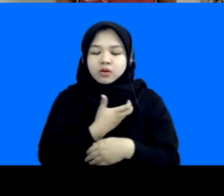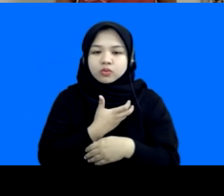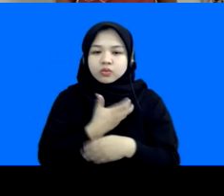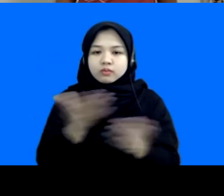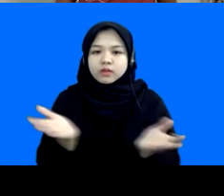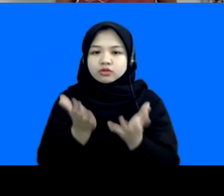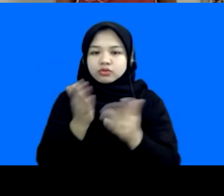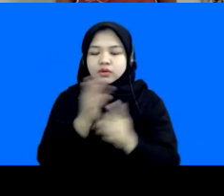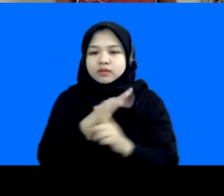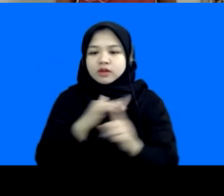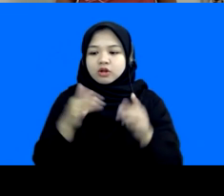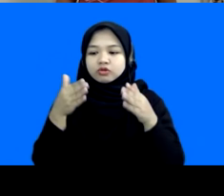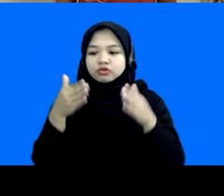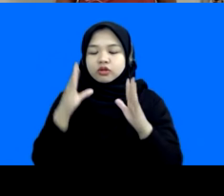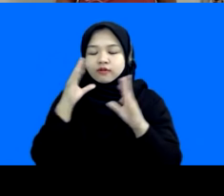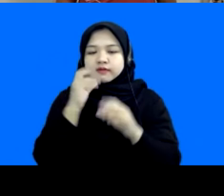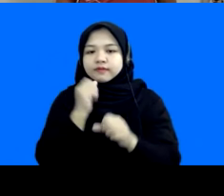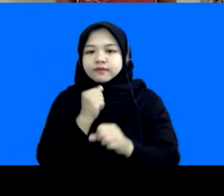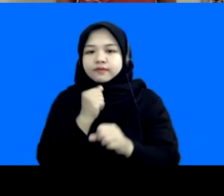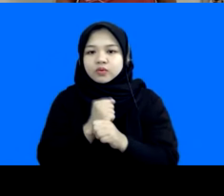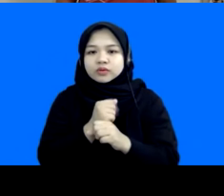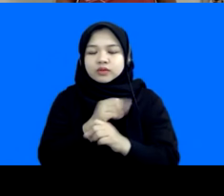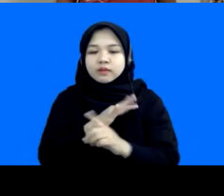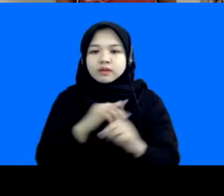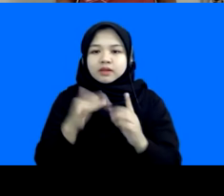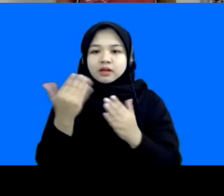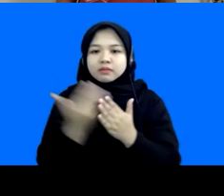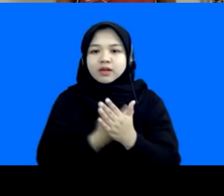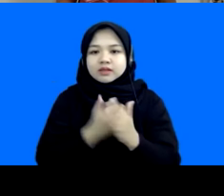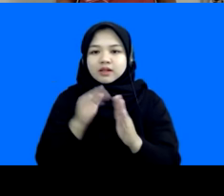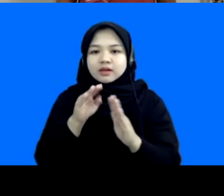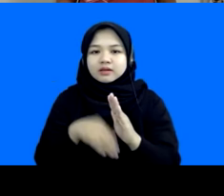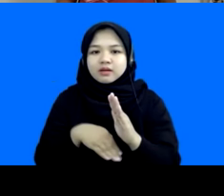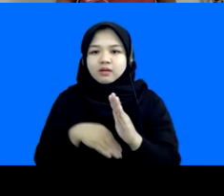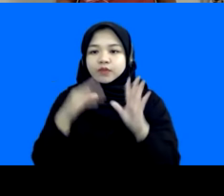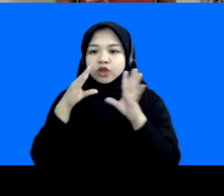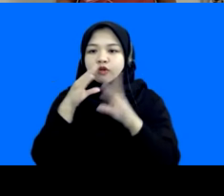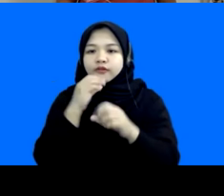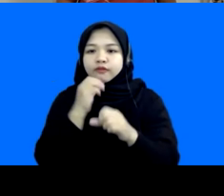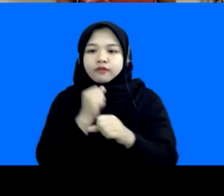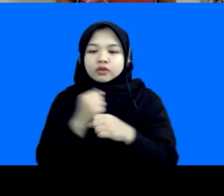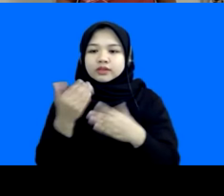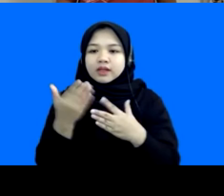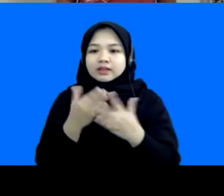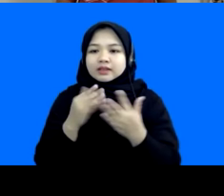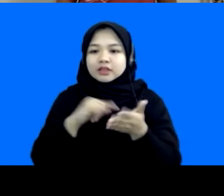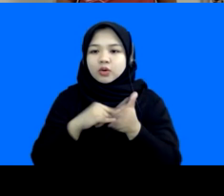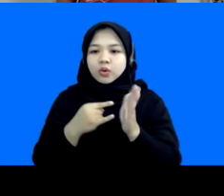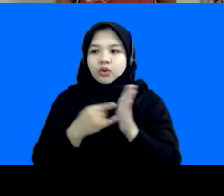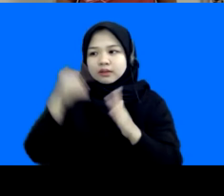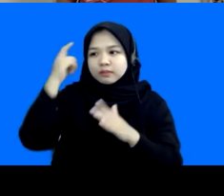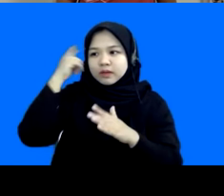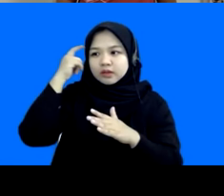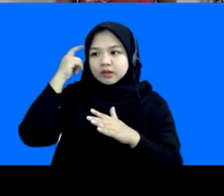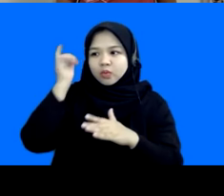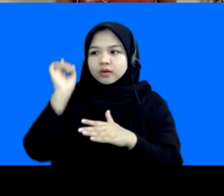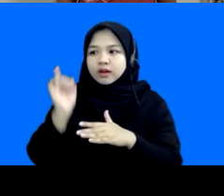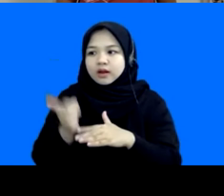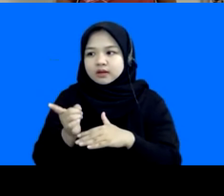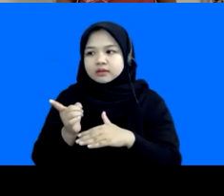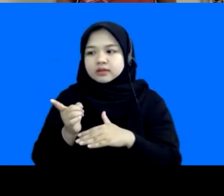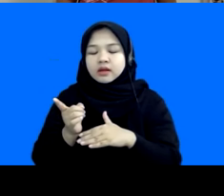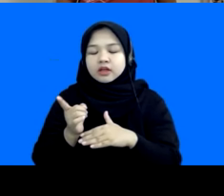individual, really accessing technology, the knowledge that's available online is a life changer, almost as